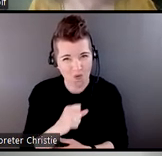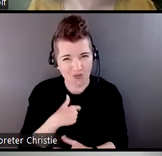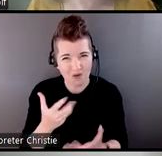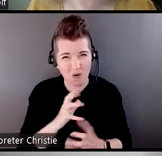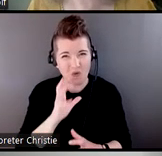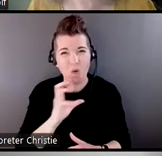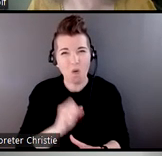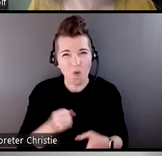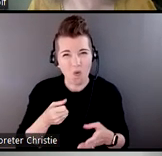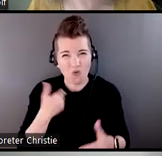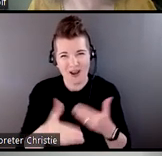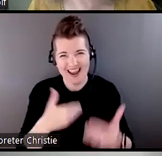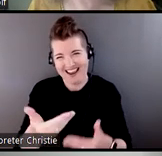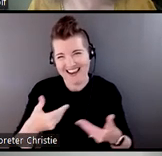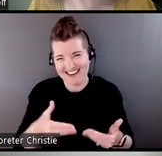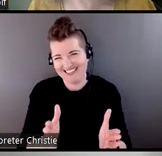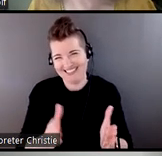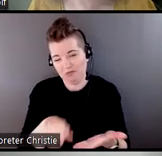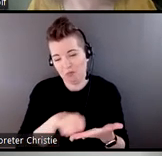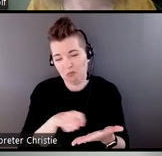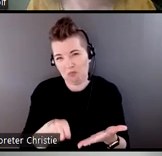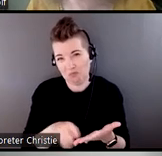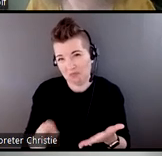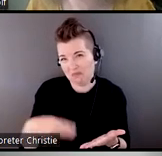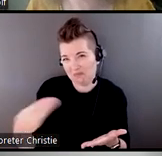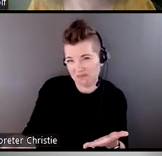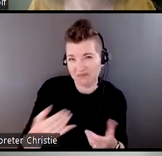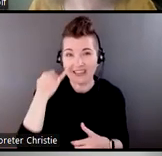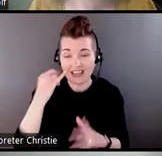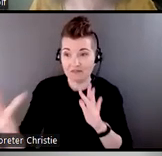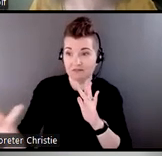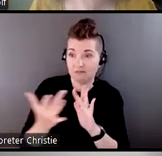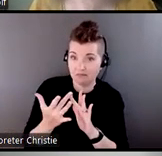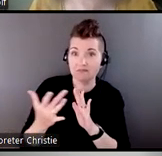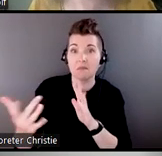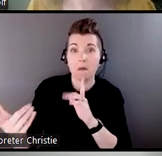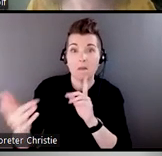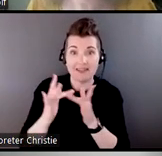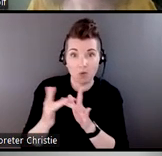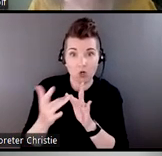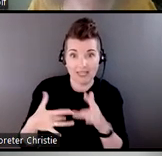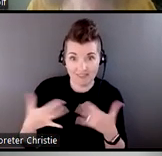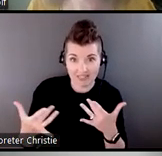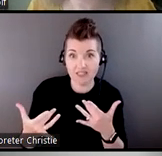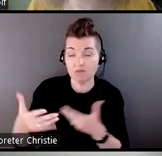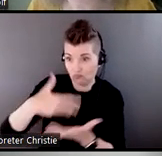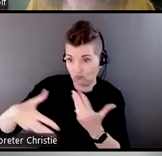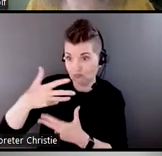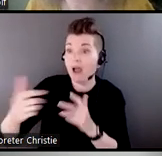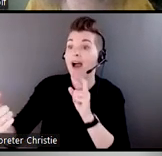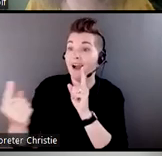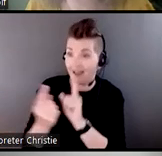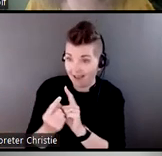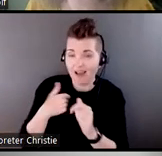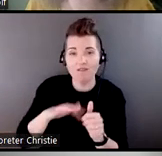at a networking event and they really, gave me a lot of their time and attention or something of value, I would follow up with a little